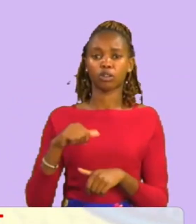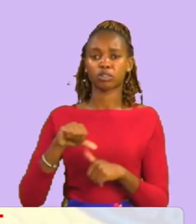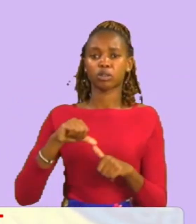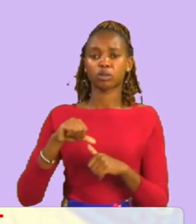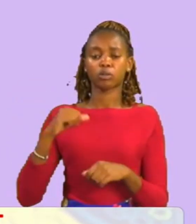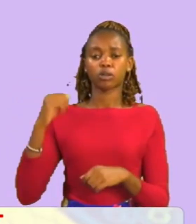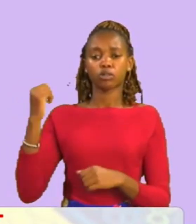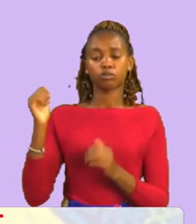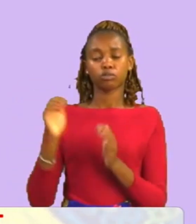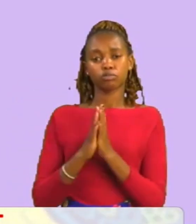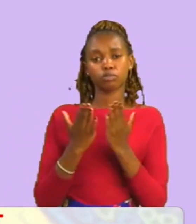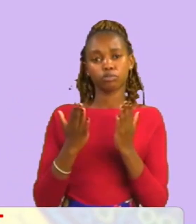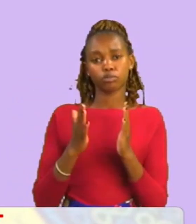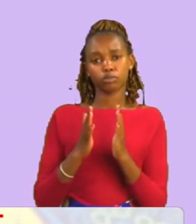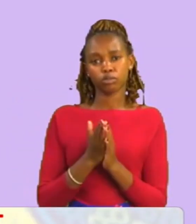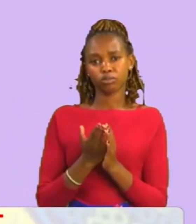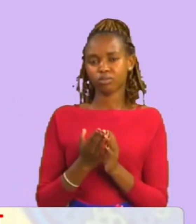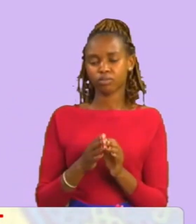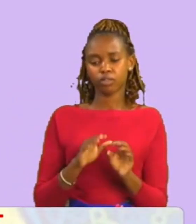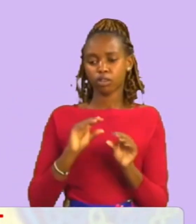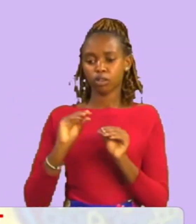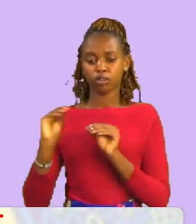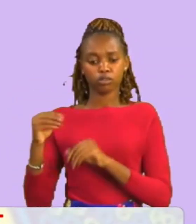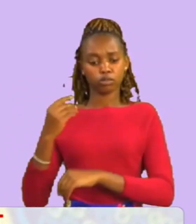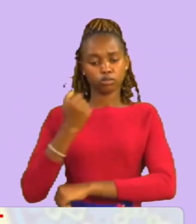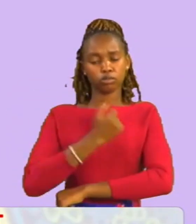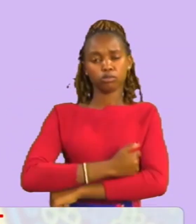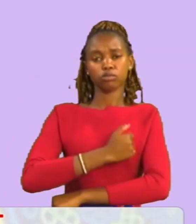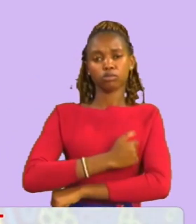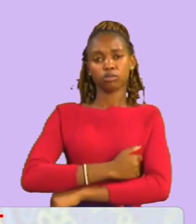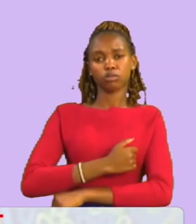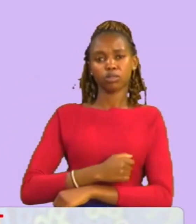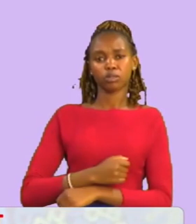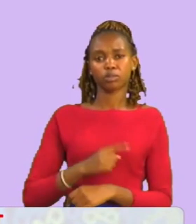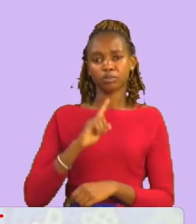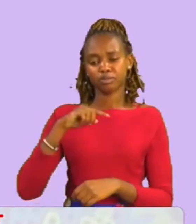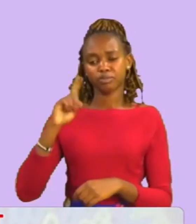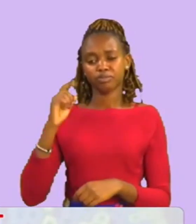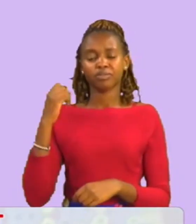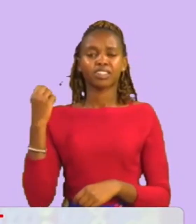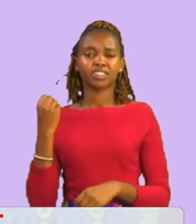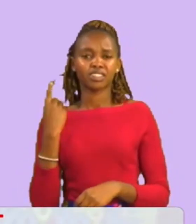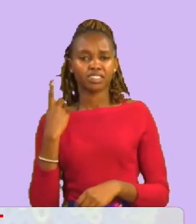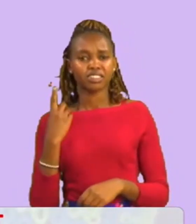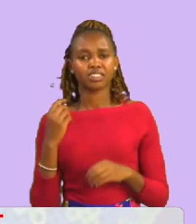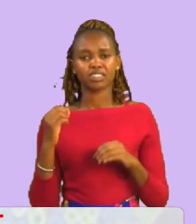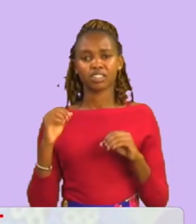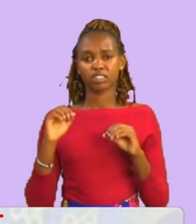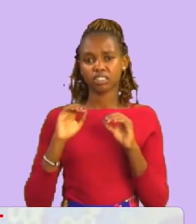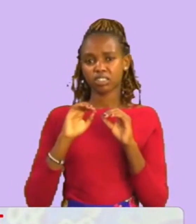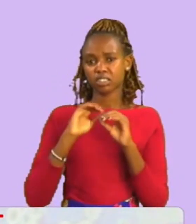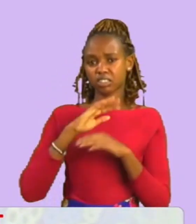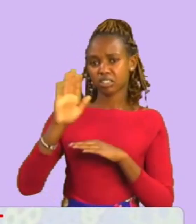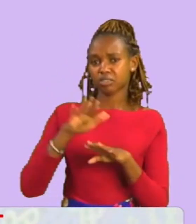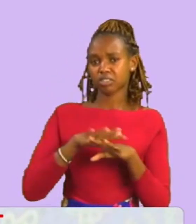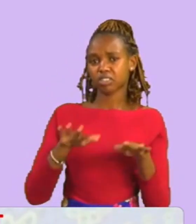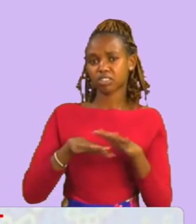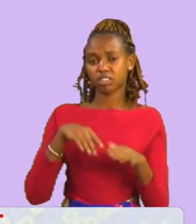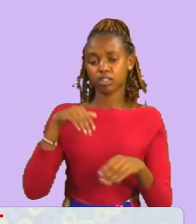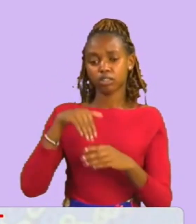But it's not always about going to school, getting that book right. Ni sawa, atuseme to square book warmer. We're